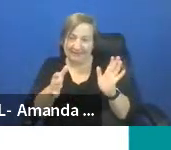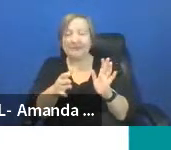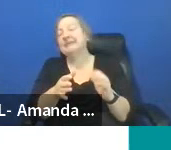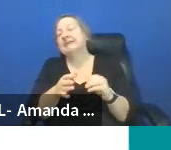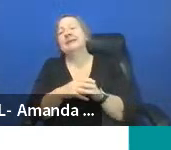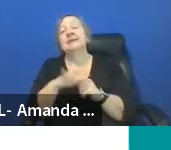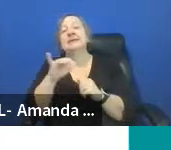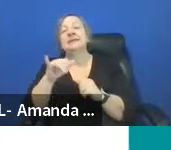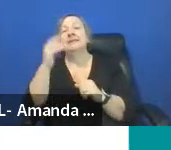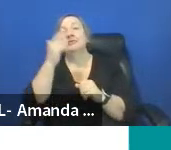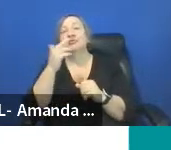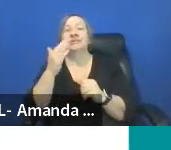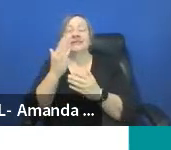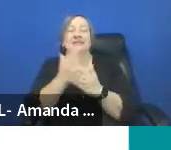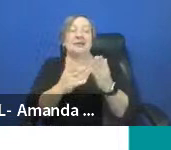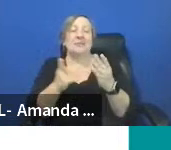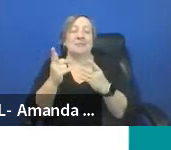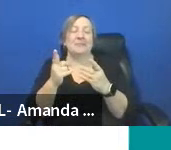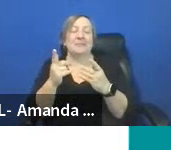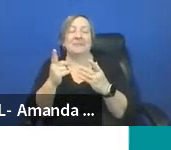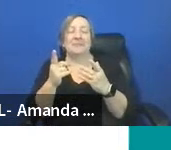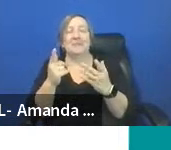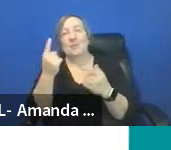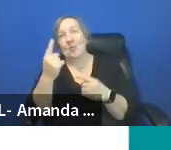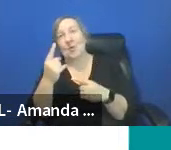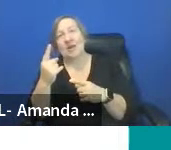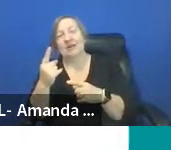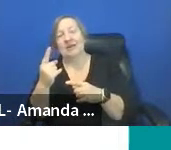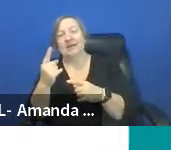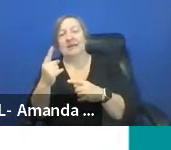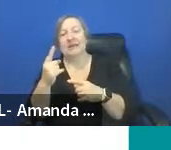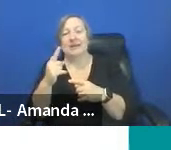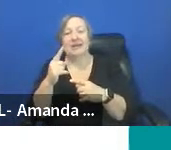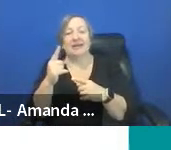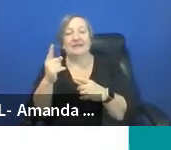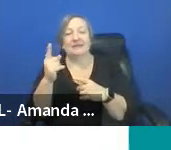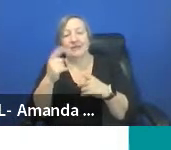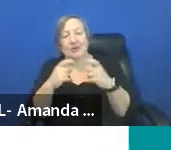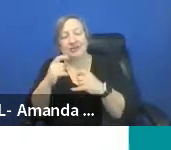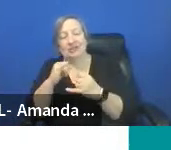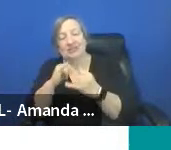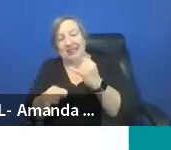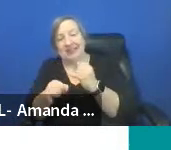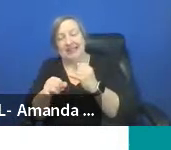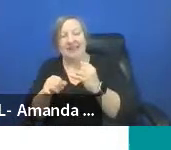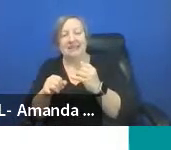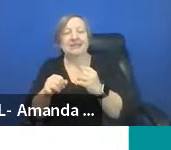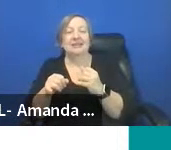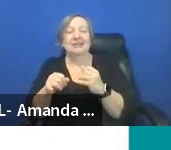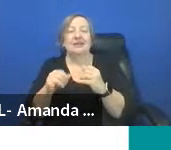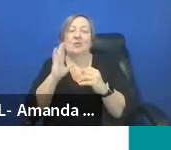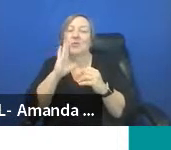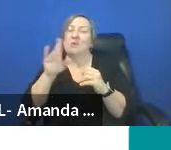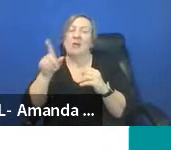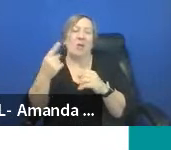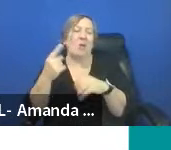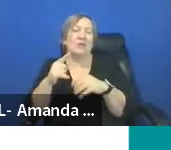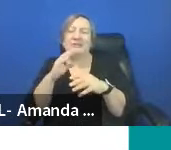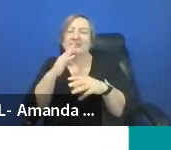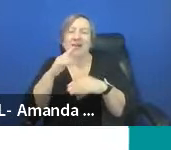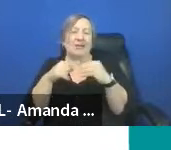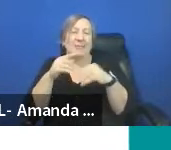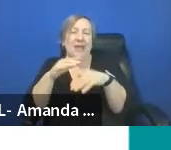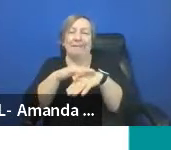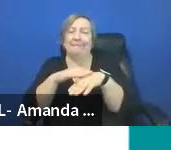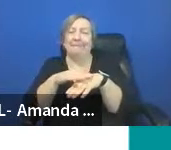Which is why we have some of the questions, or one of the questions we've outlined at the end. We will just barely skim the surface. This is like learning